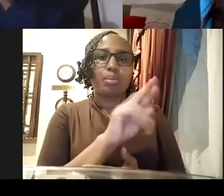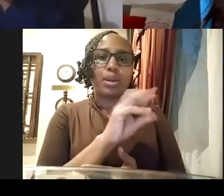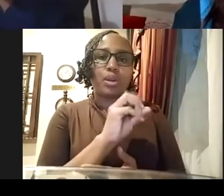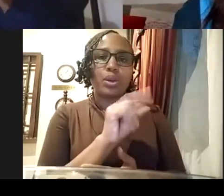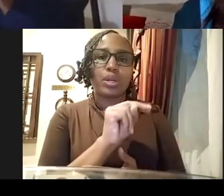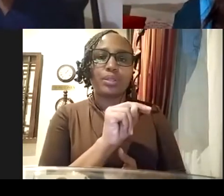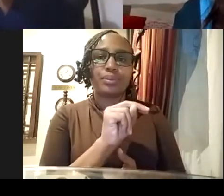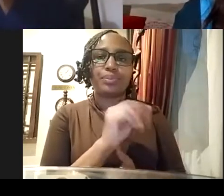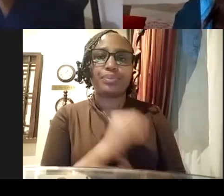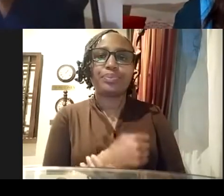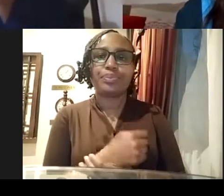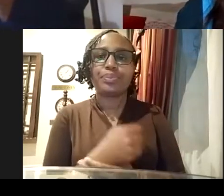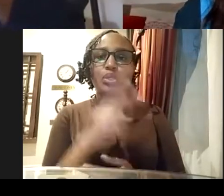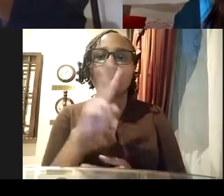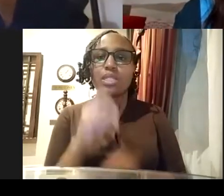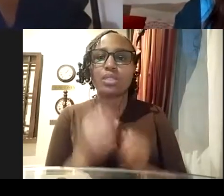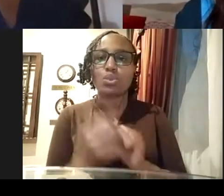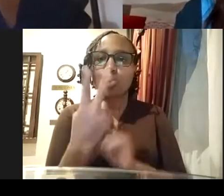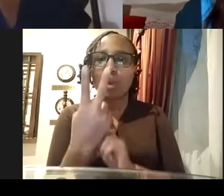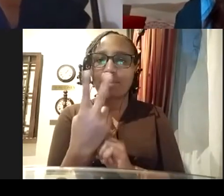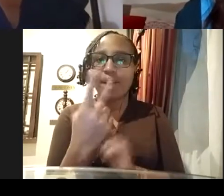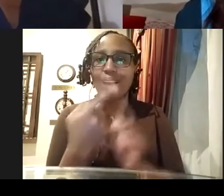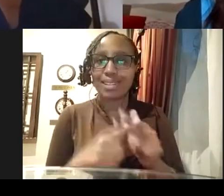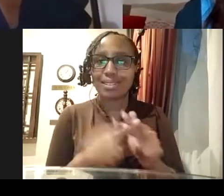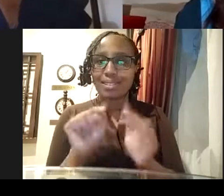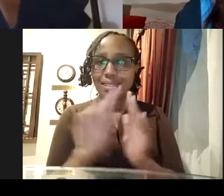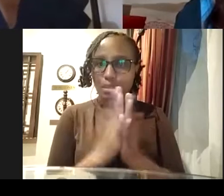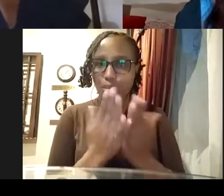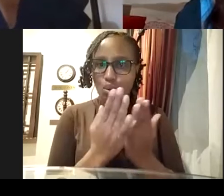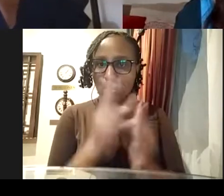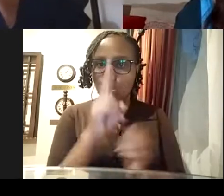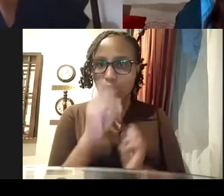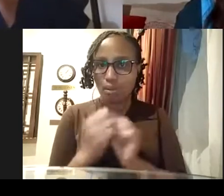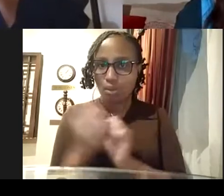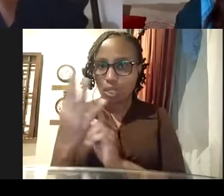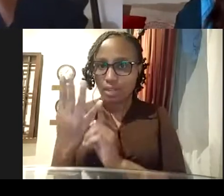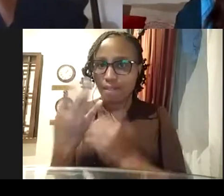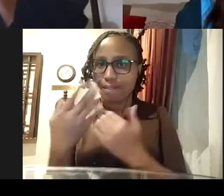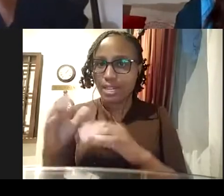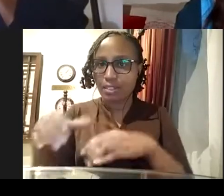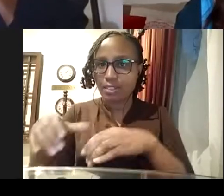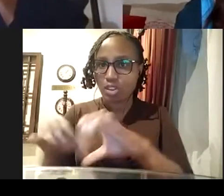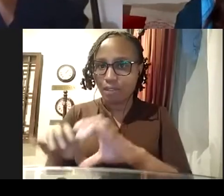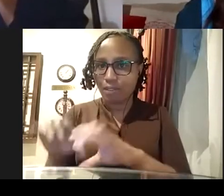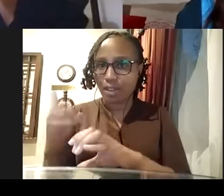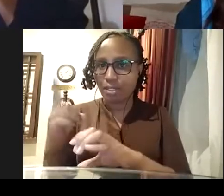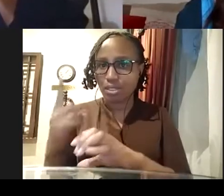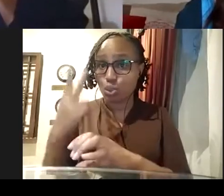So 2012 I started this book, 2014 I finished the first draft. Of those 2 years,